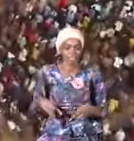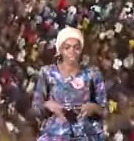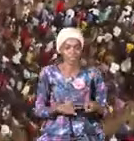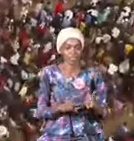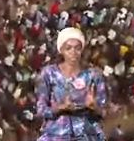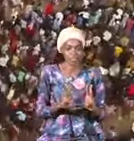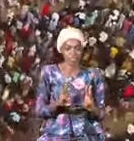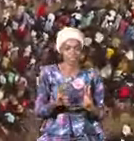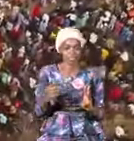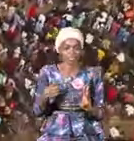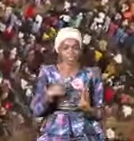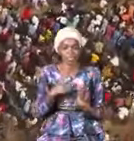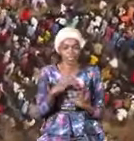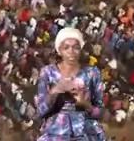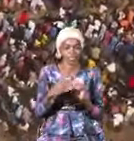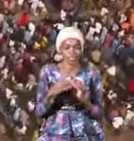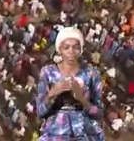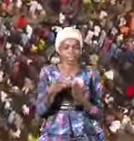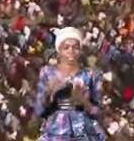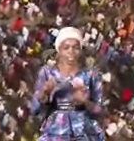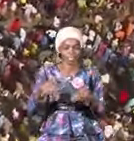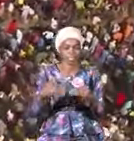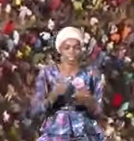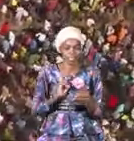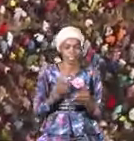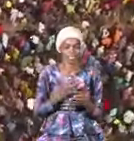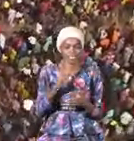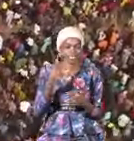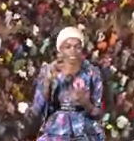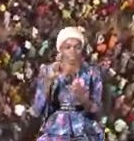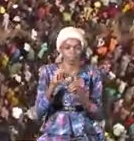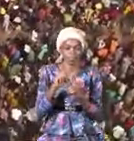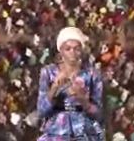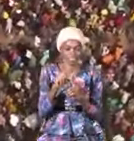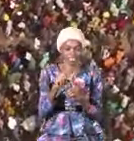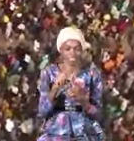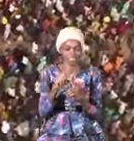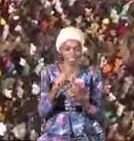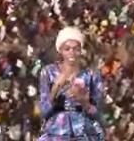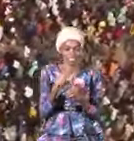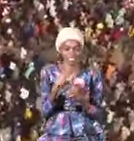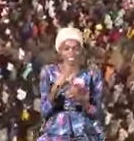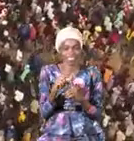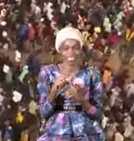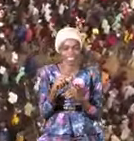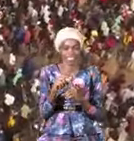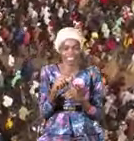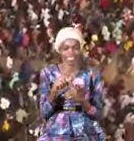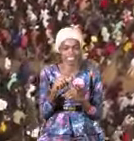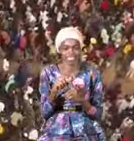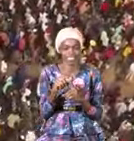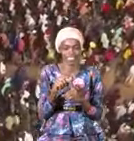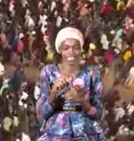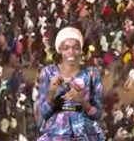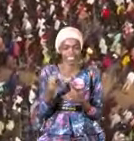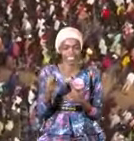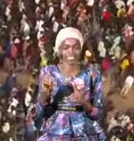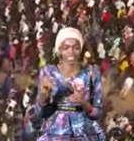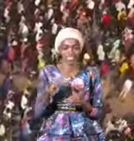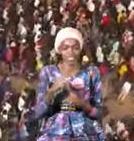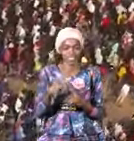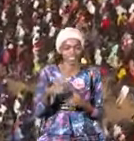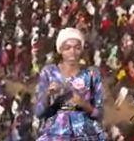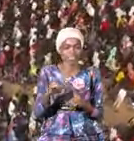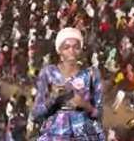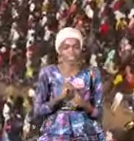us, 3 points, representing God. Amen. Stand up on your feet. So when I say we want